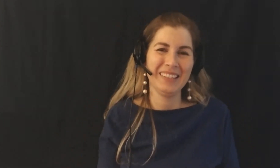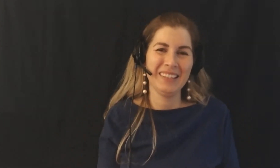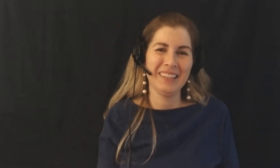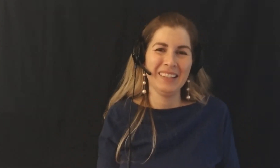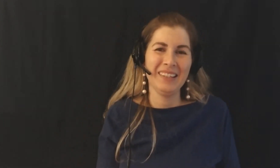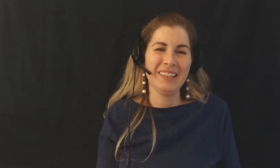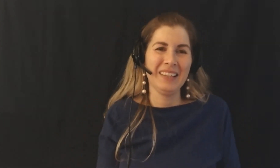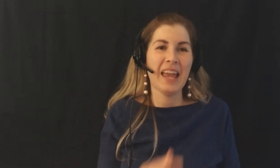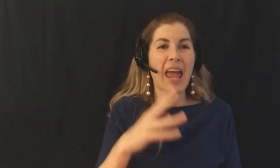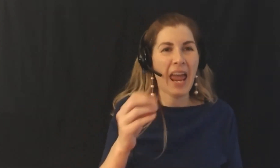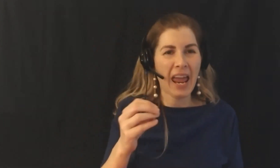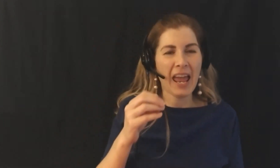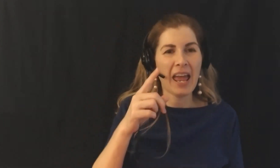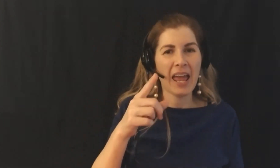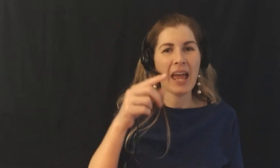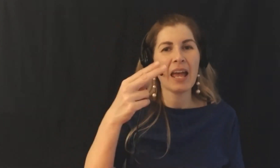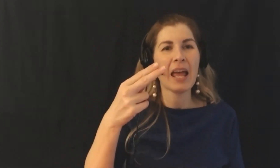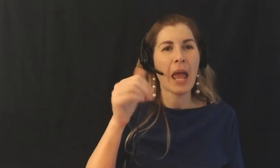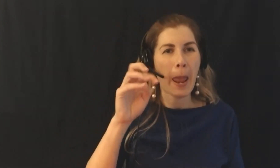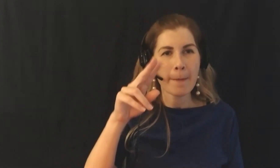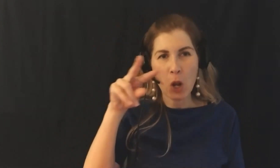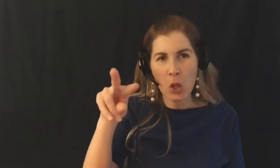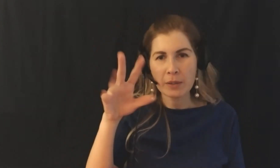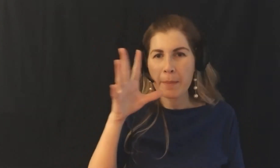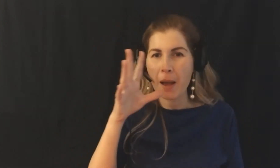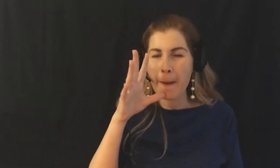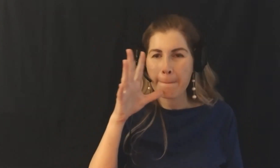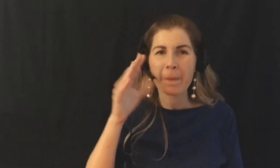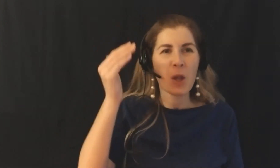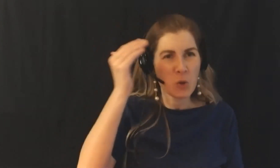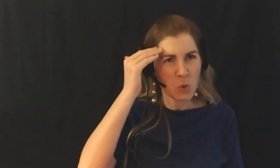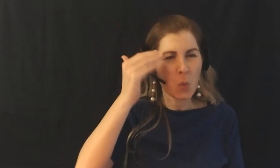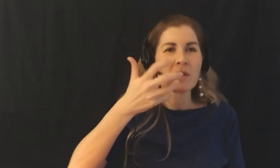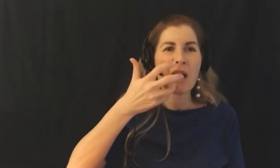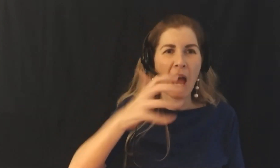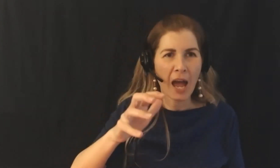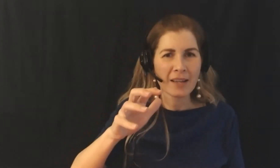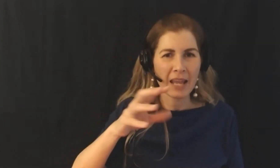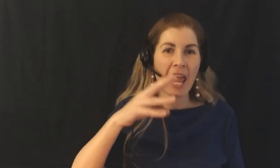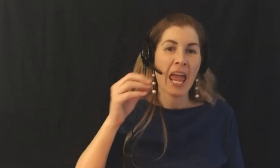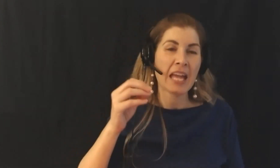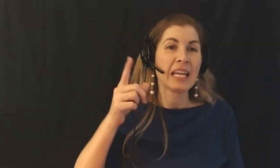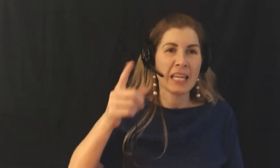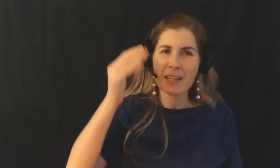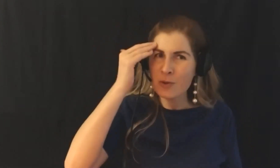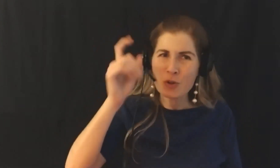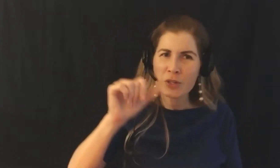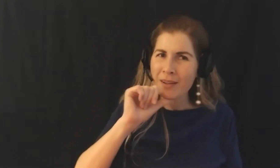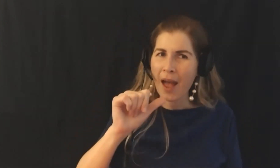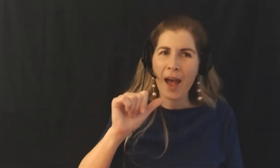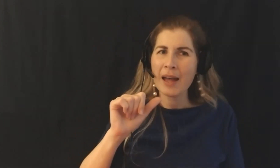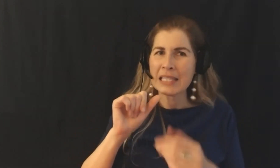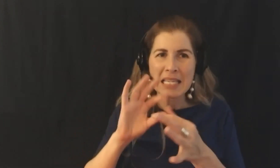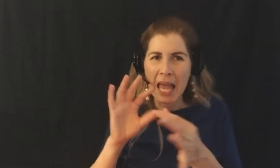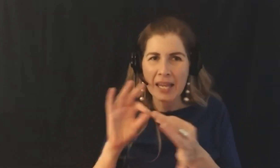And the hammer looked at his mom, who he knew was hot, and he knew he shouldn't have said it, but